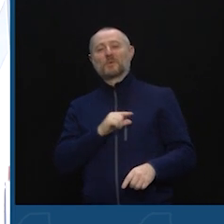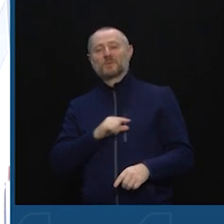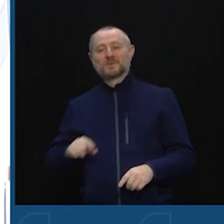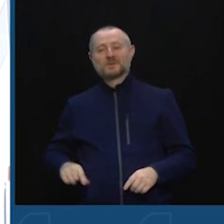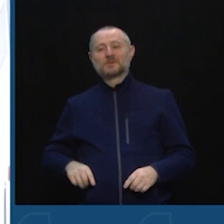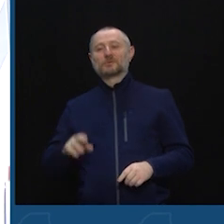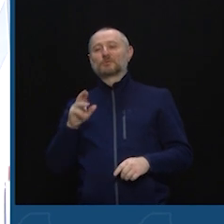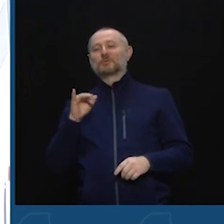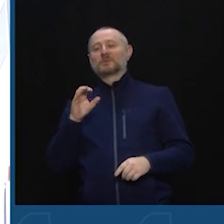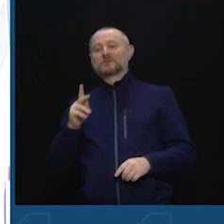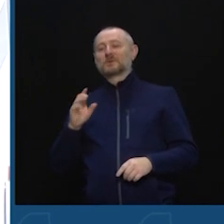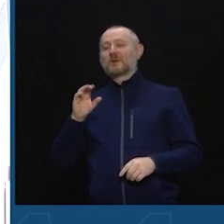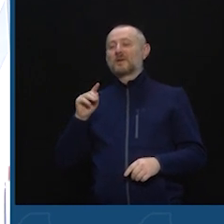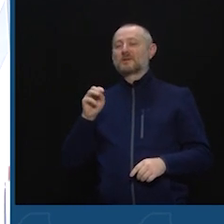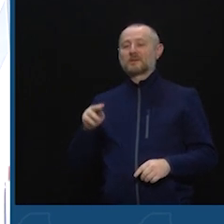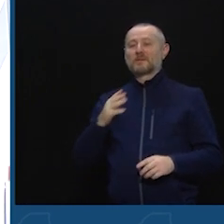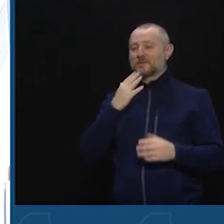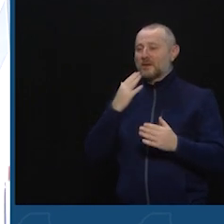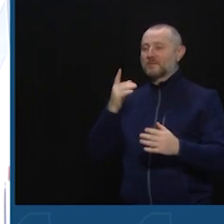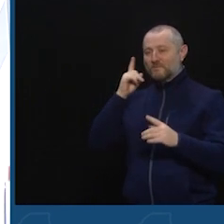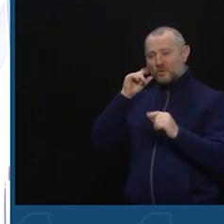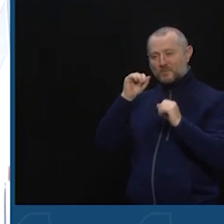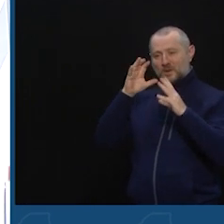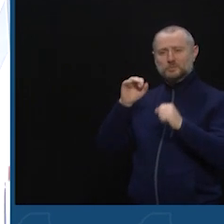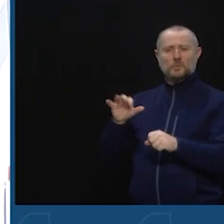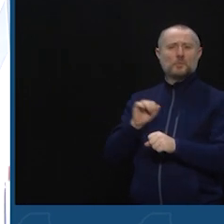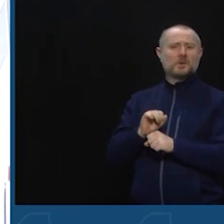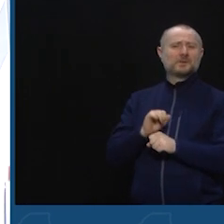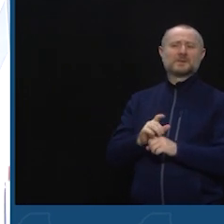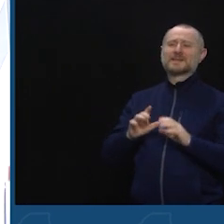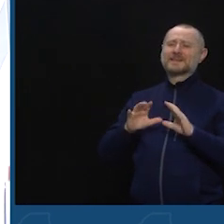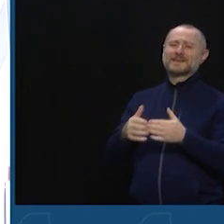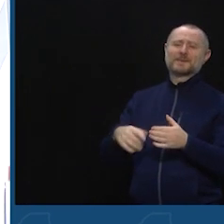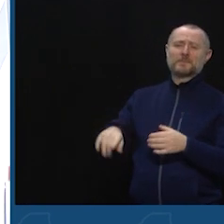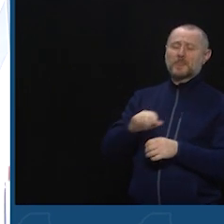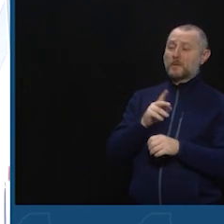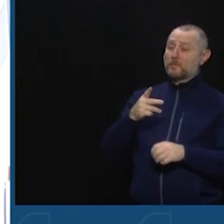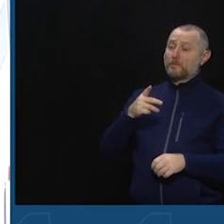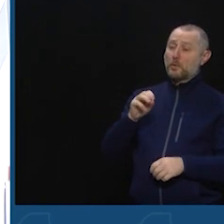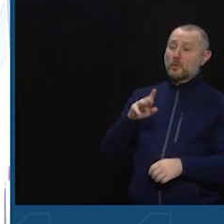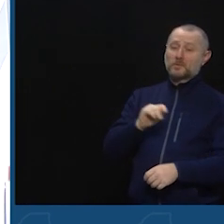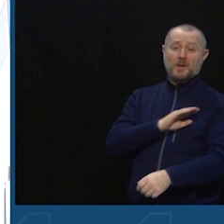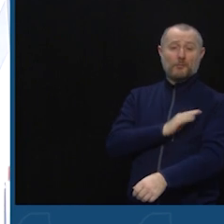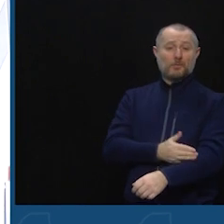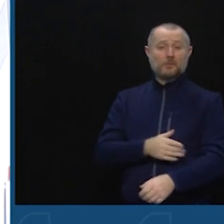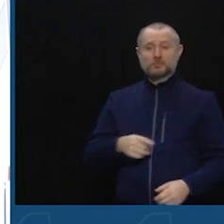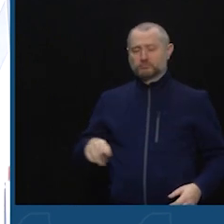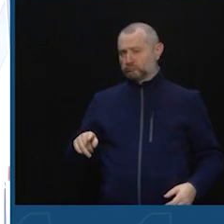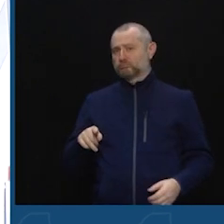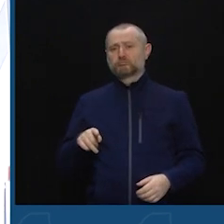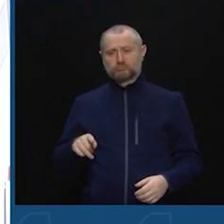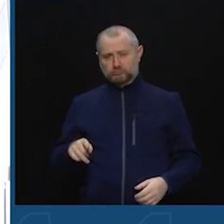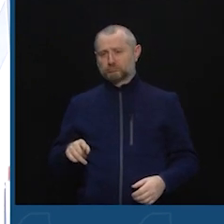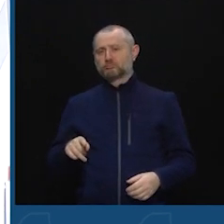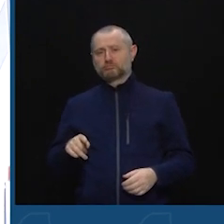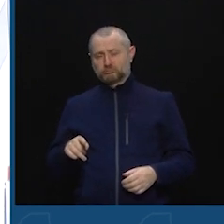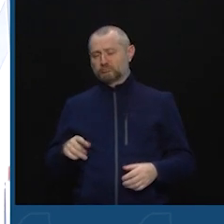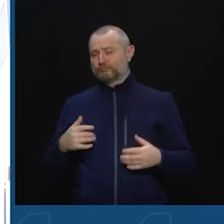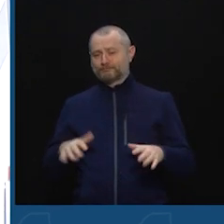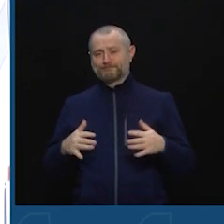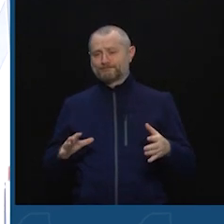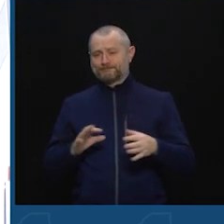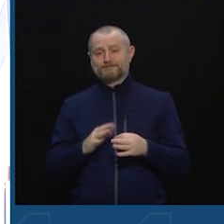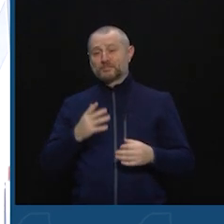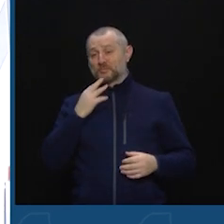the amazing work you and the team at the Port Authority have done here at LaGuardia Airport. I have to, of course, shout out Hirsch as well. And